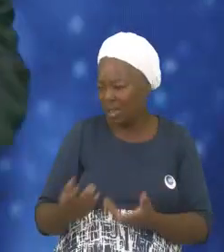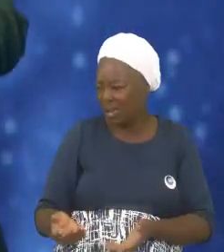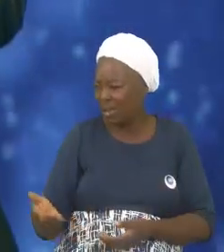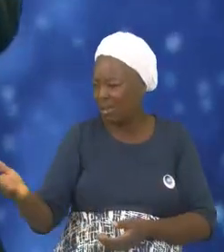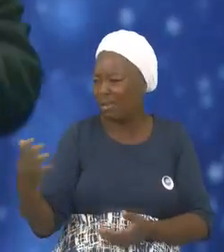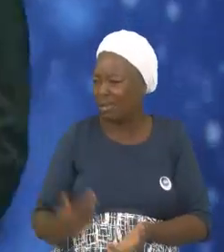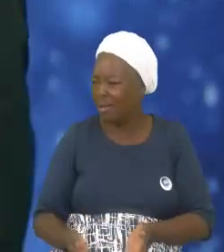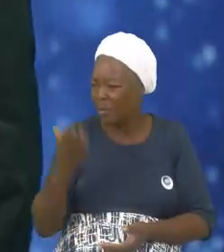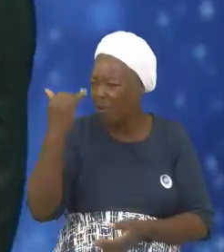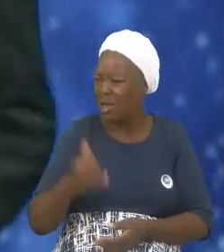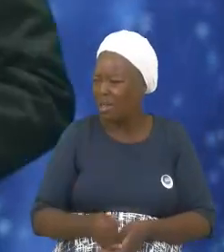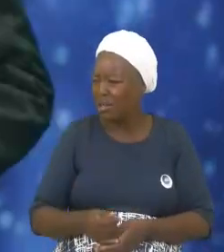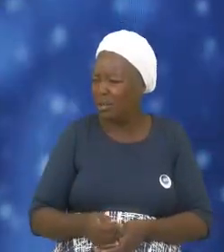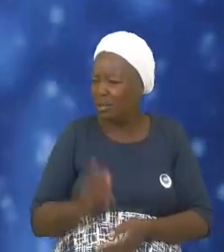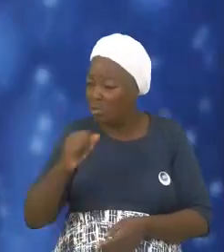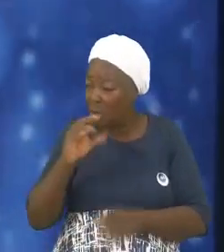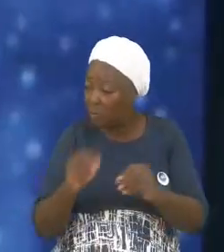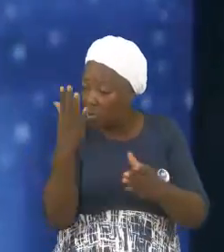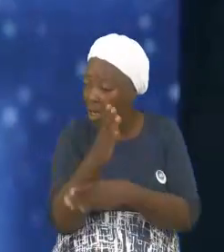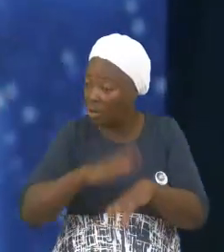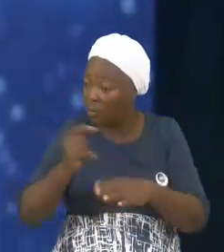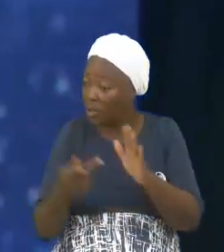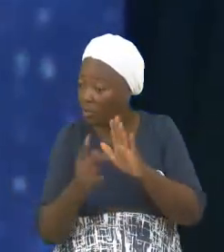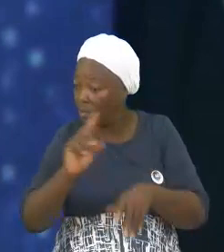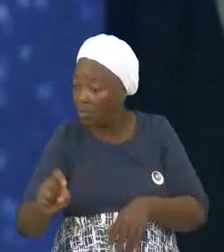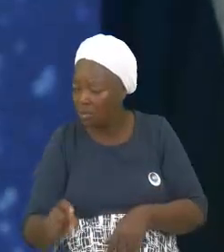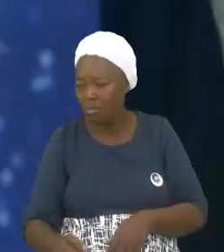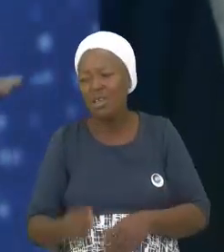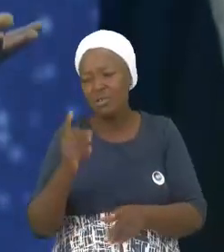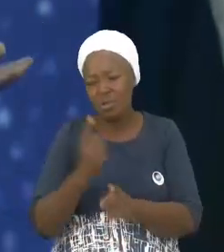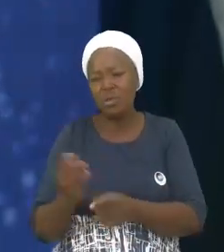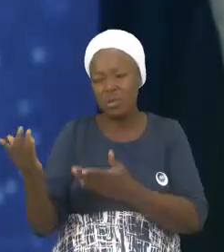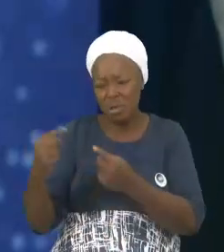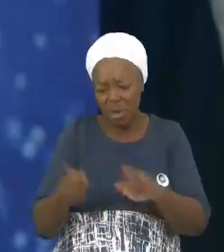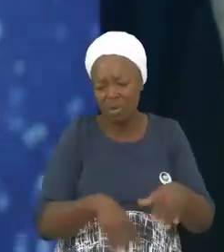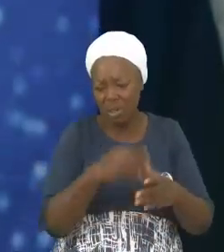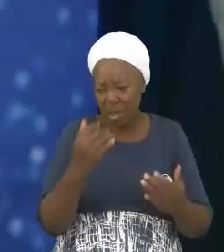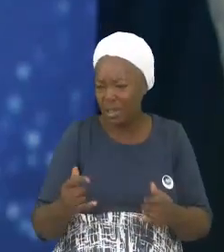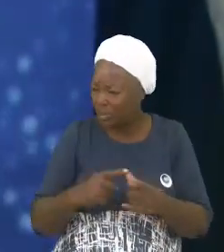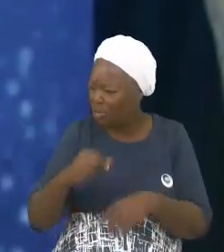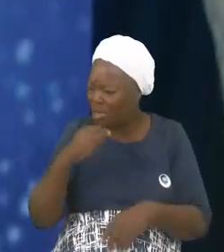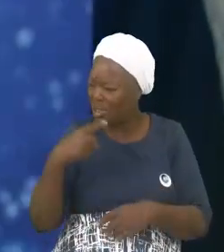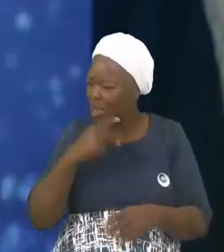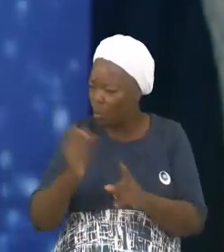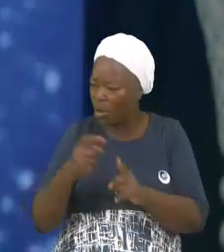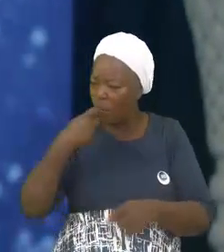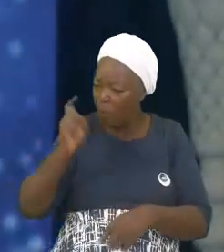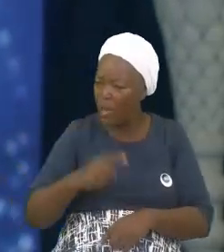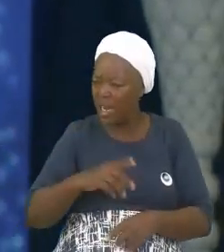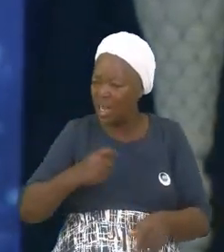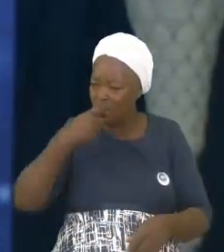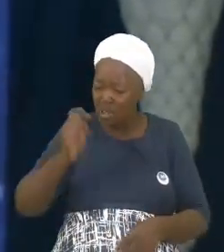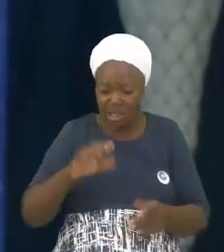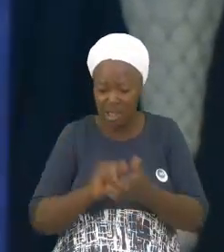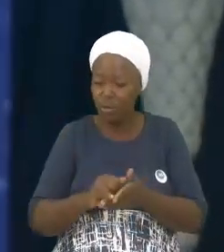pot? Draw out now. Are you not going to say some word of command and decree on the water? Draw